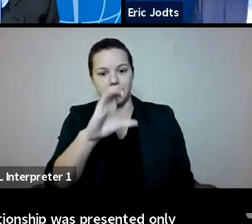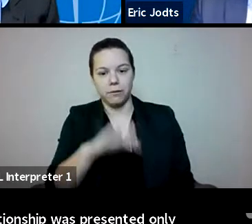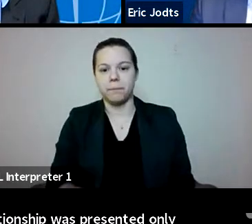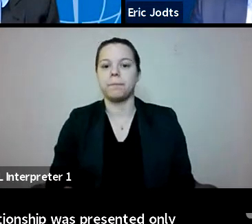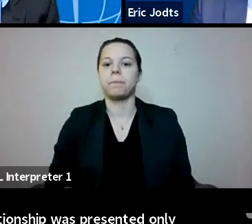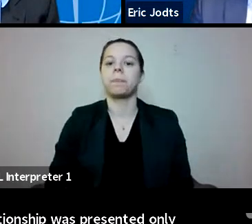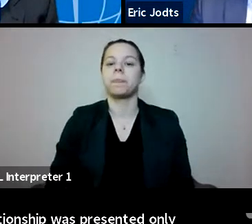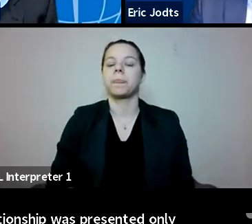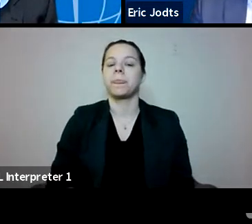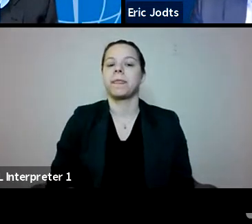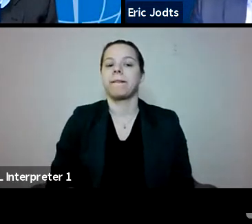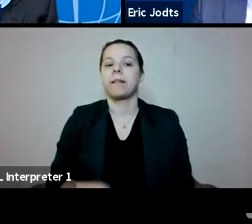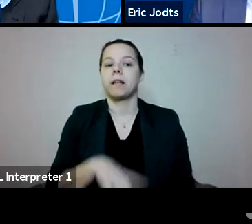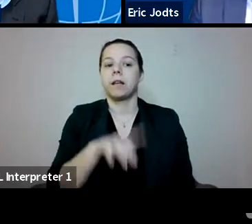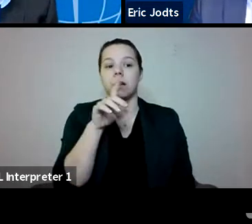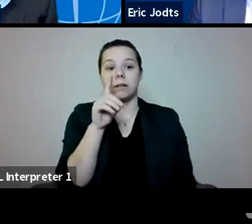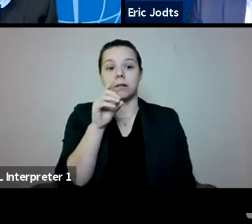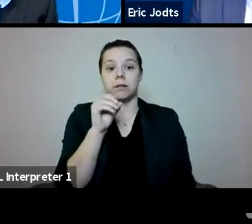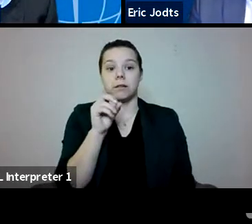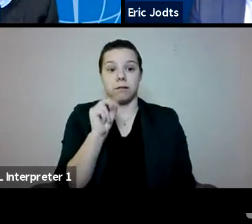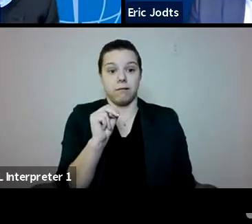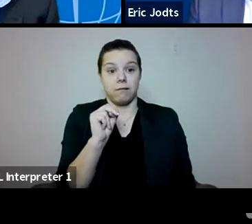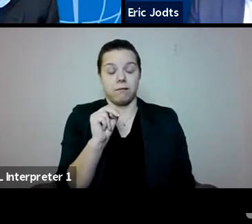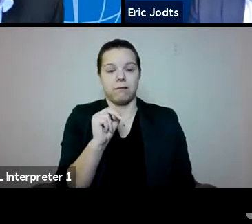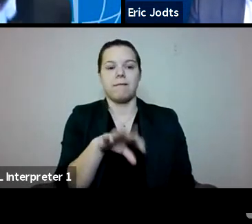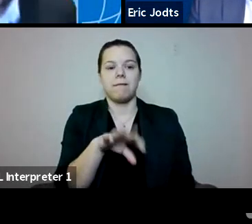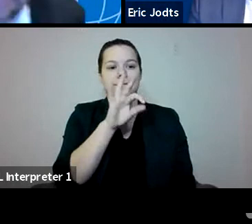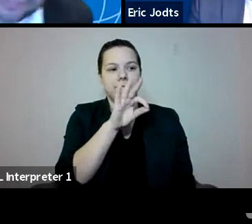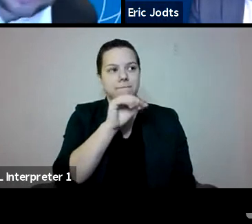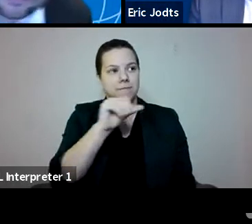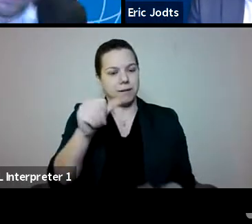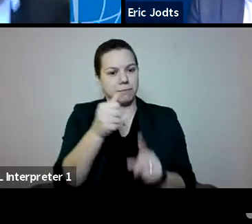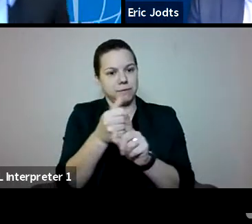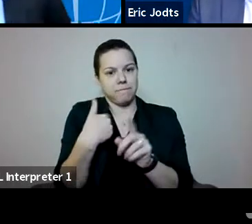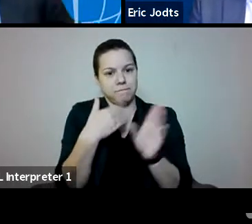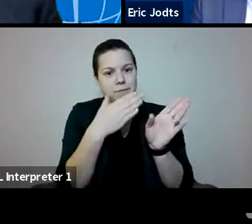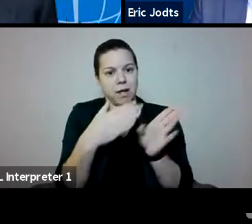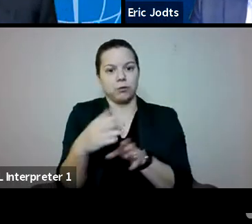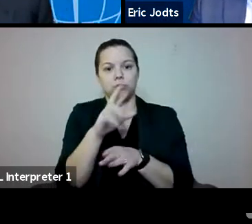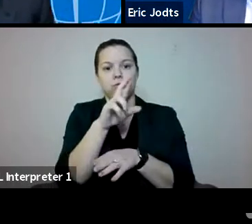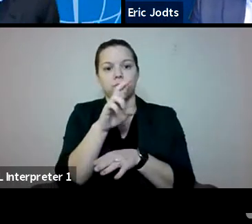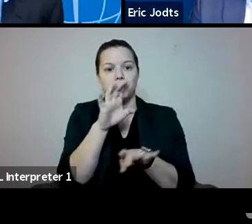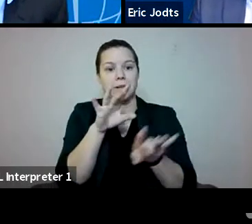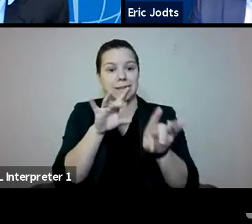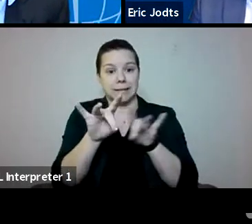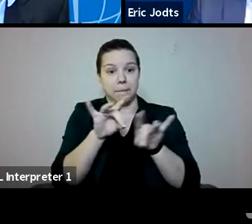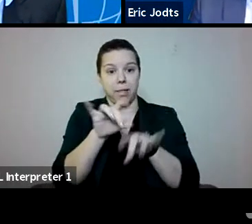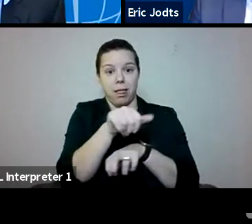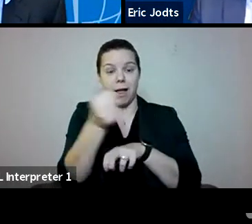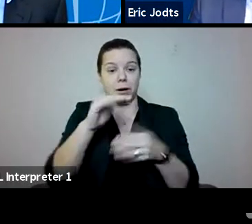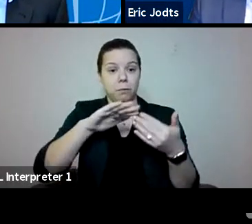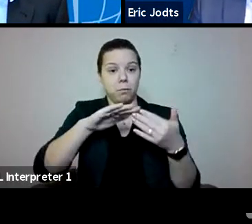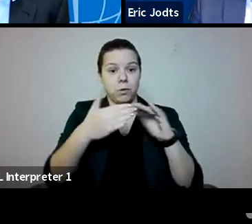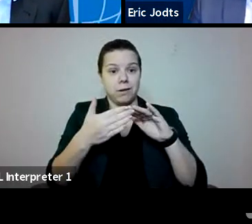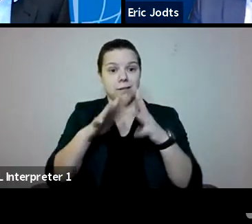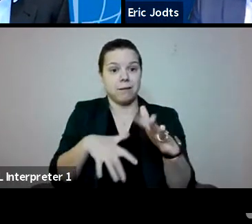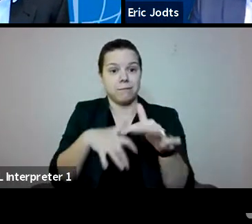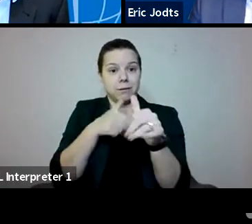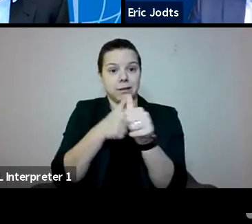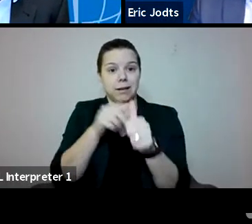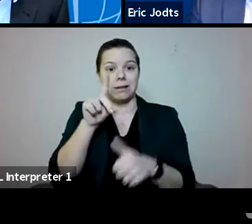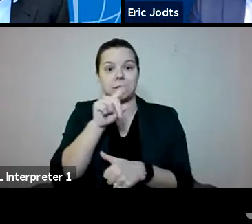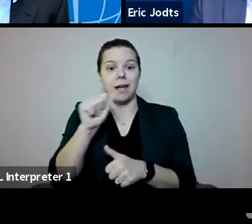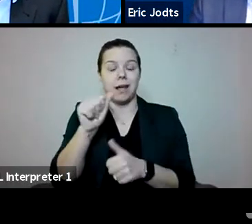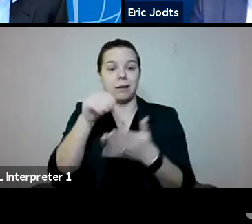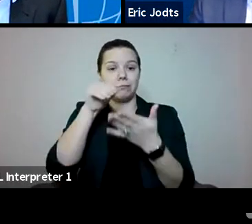Don, does FAA have plans to resample any communities to update the data and